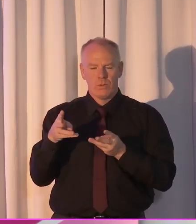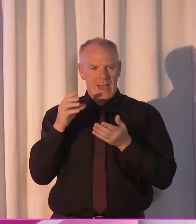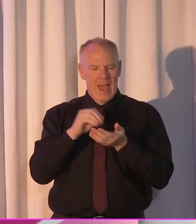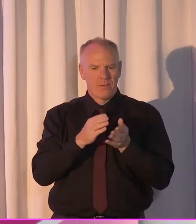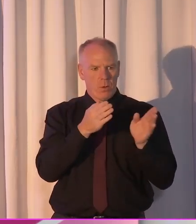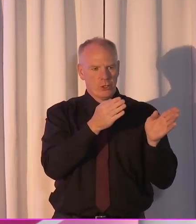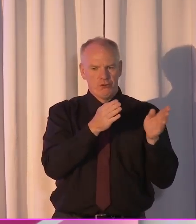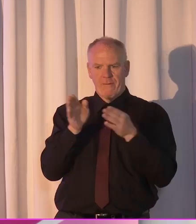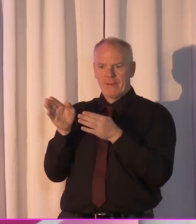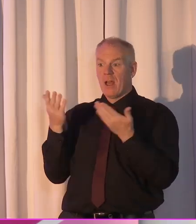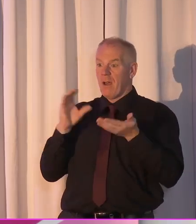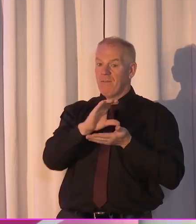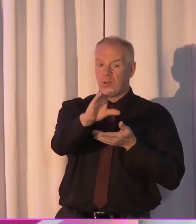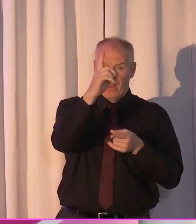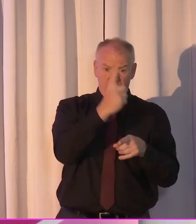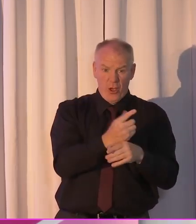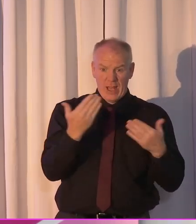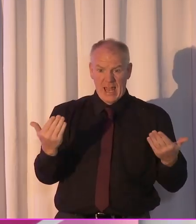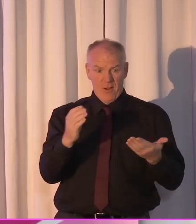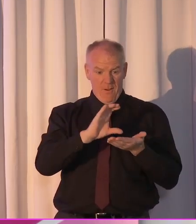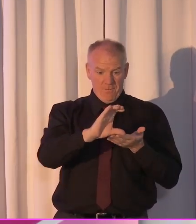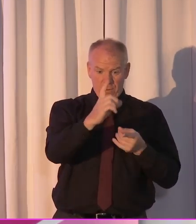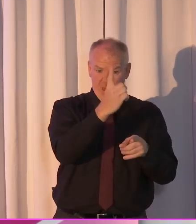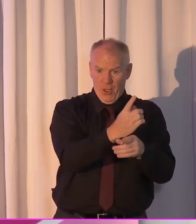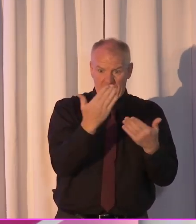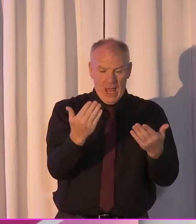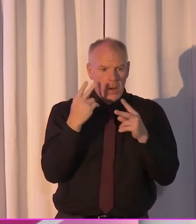move away. We're now funding, so we now need to audit